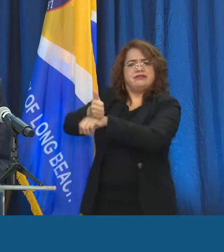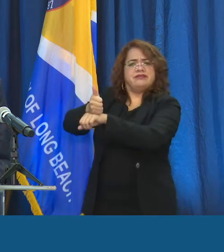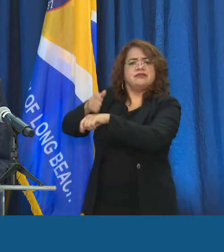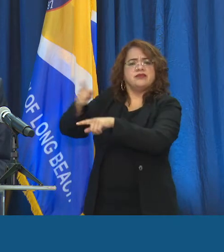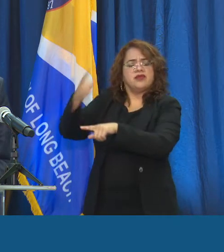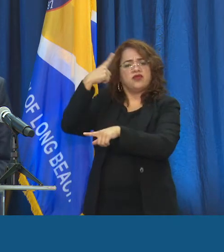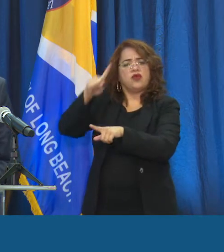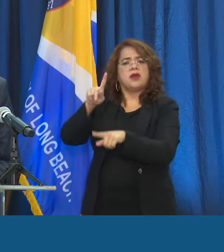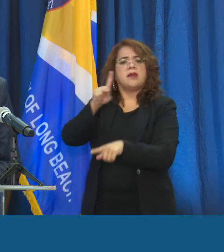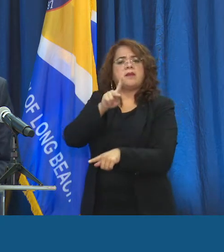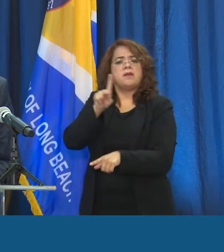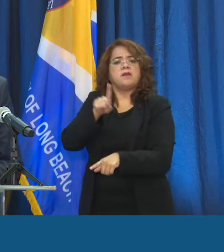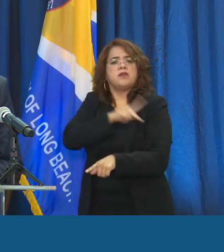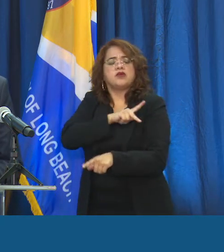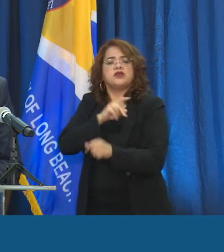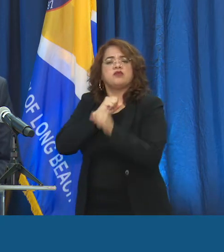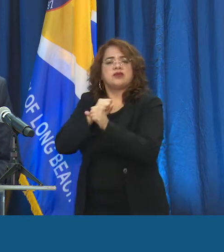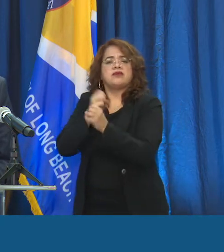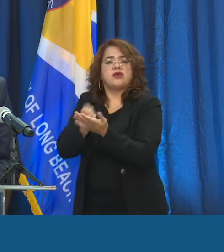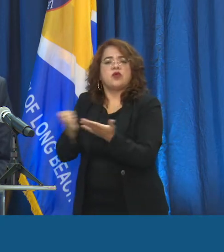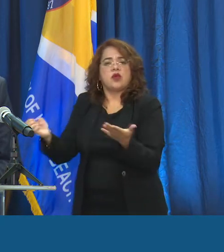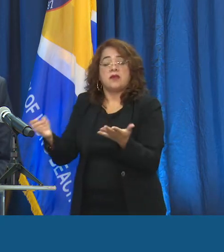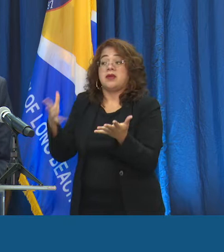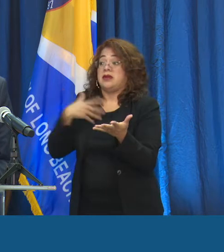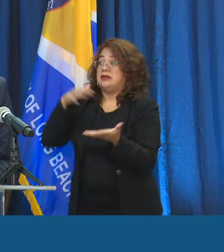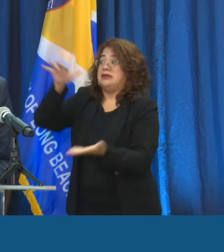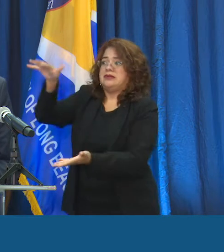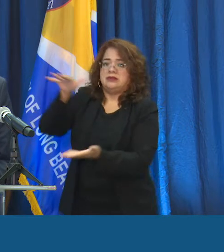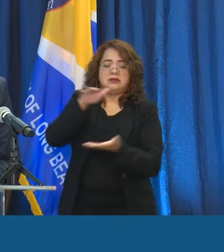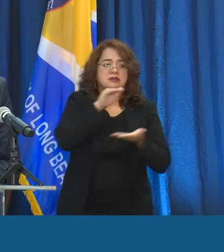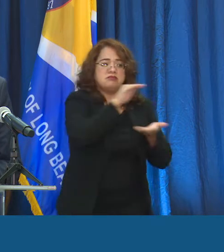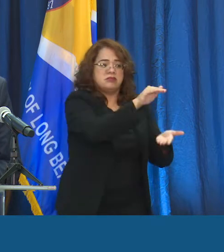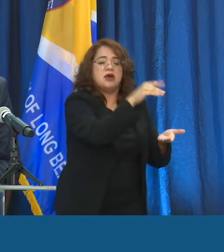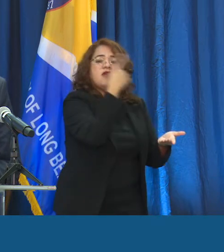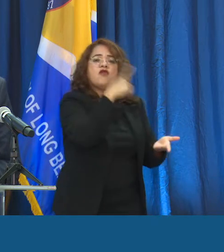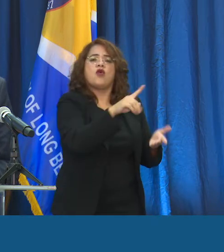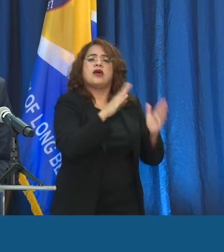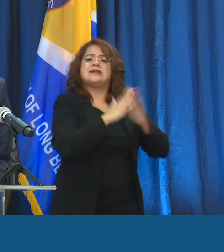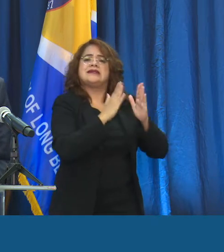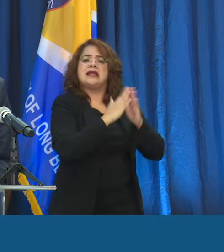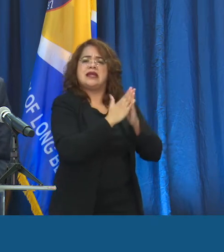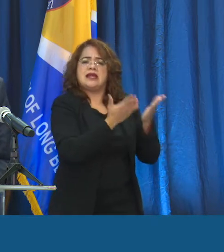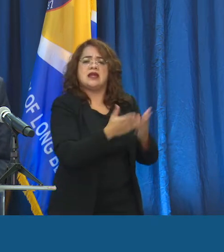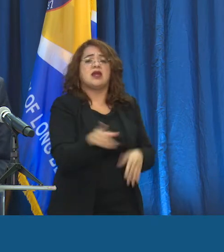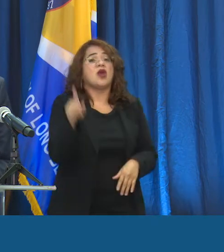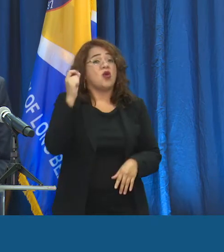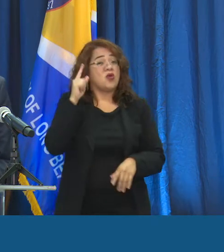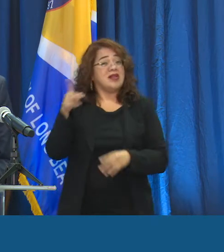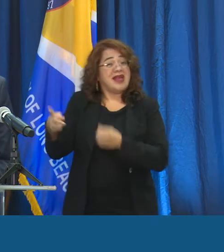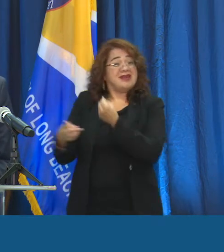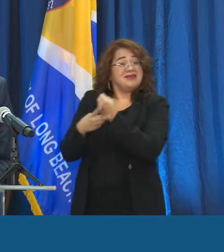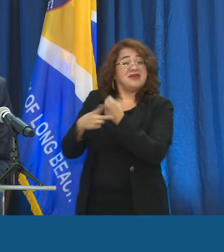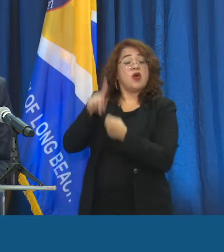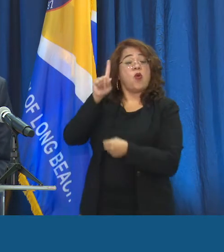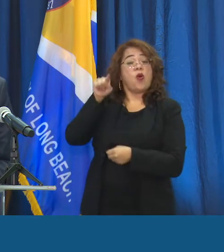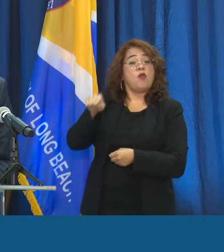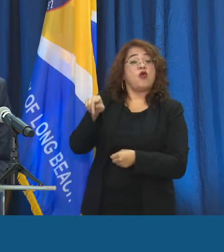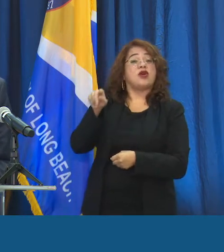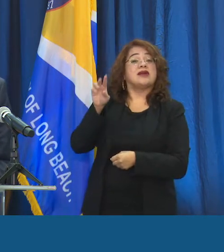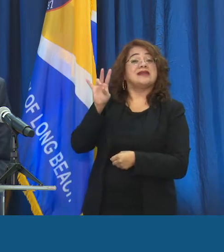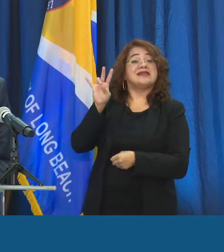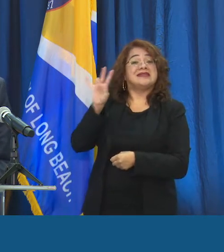some of the medical uses in our city, and it has over 1.7 million items in inventory. We have a